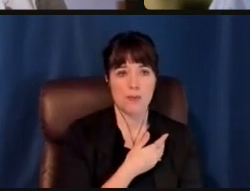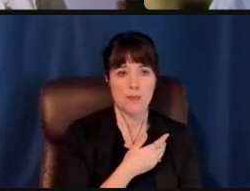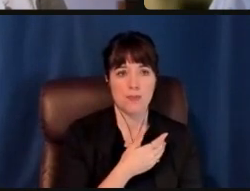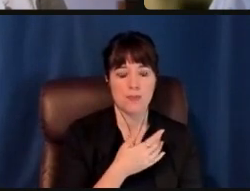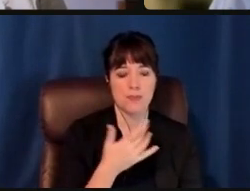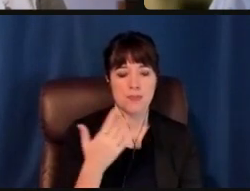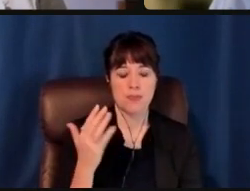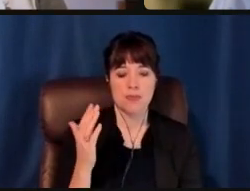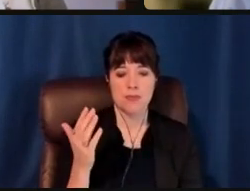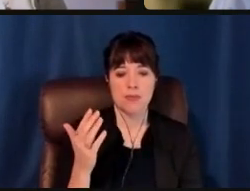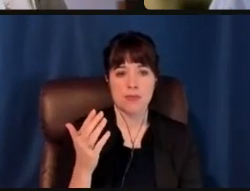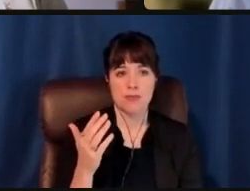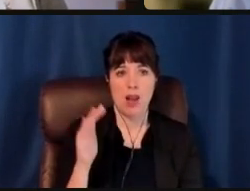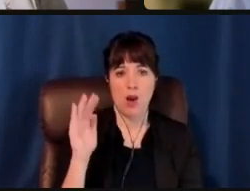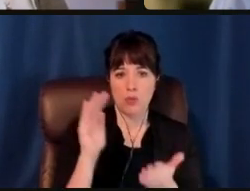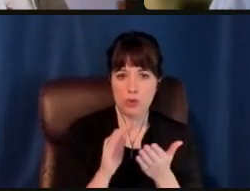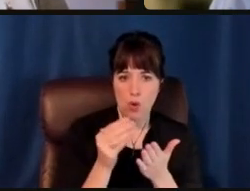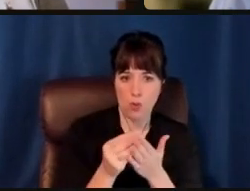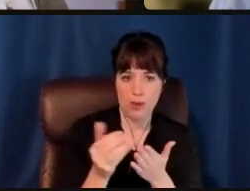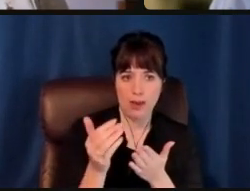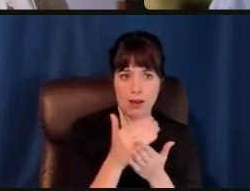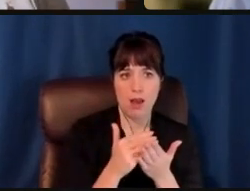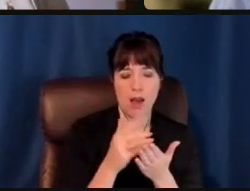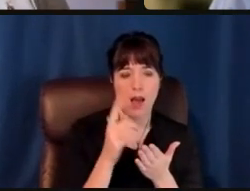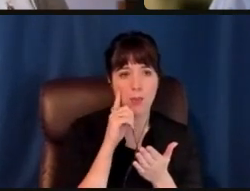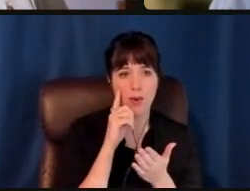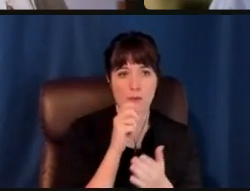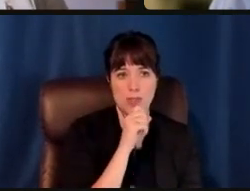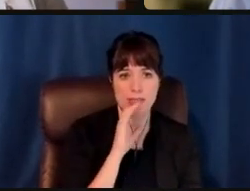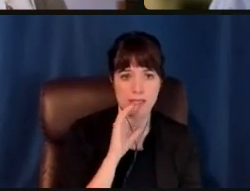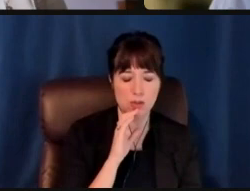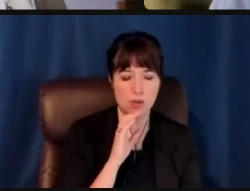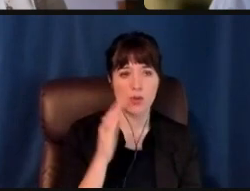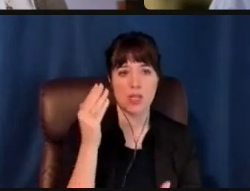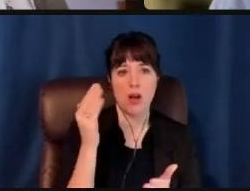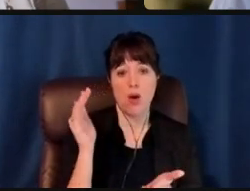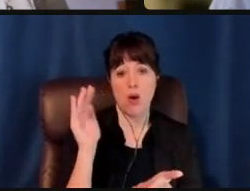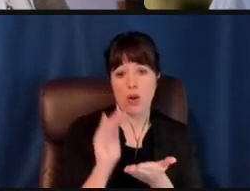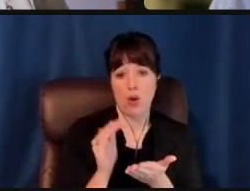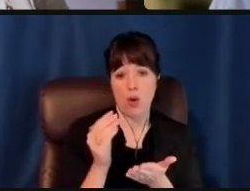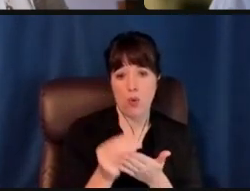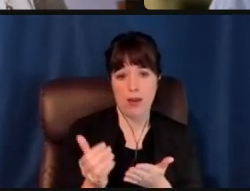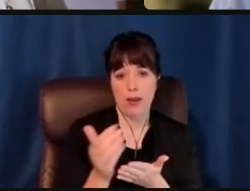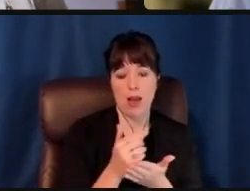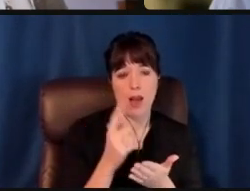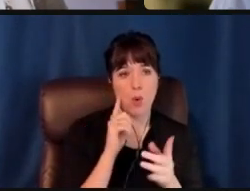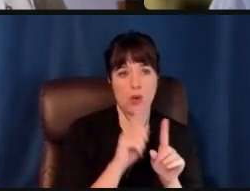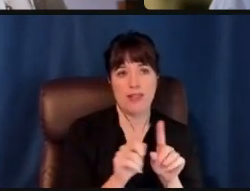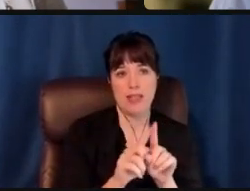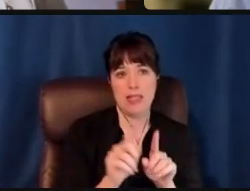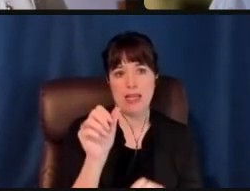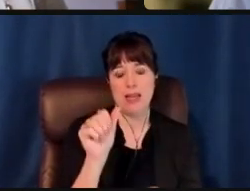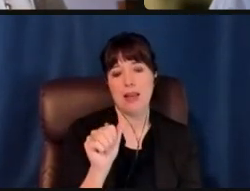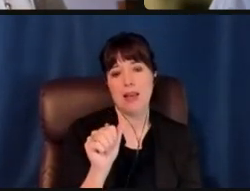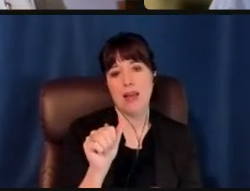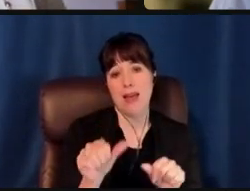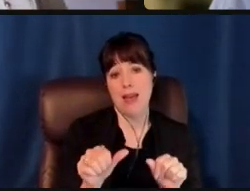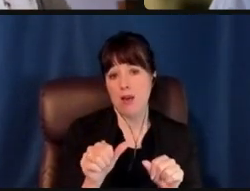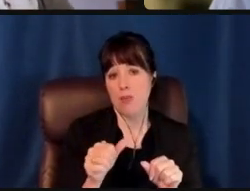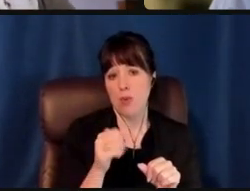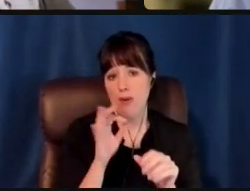our low income for seniors, low income and differently abled folks here to